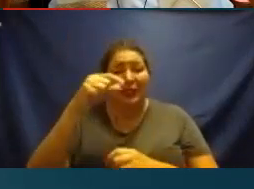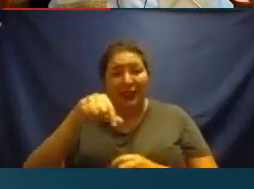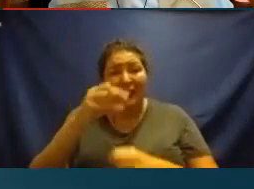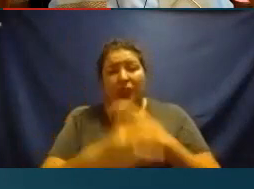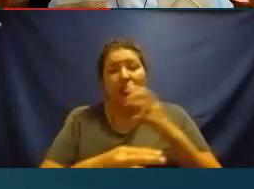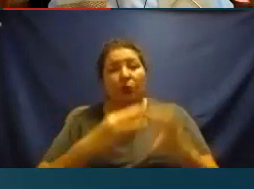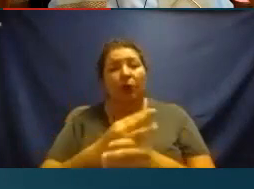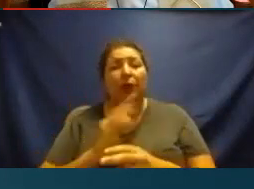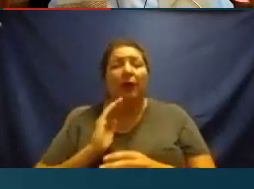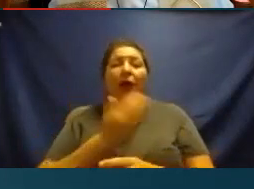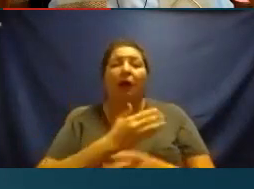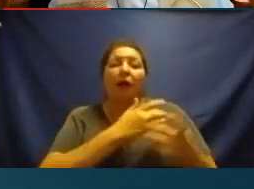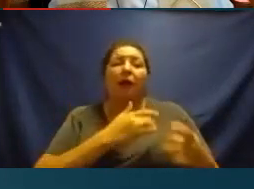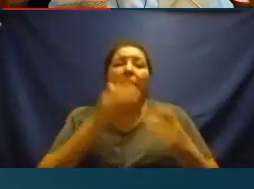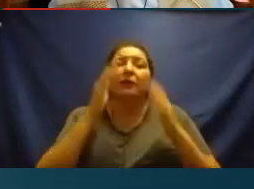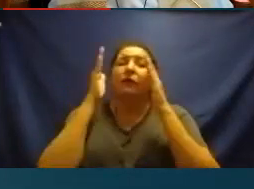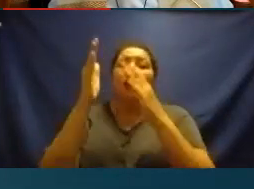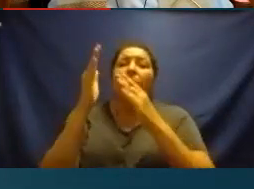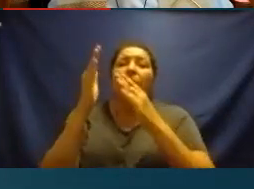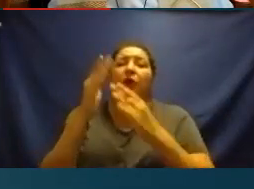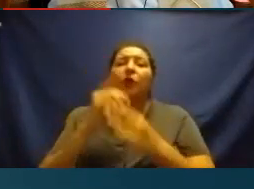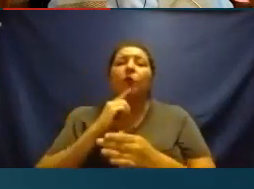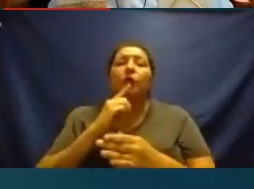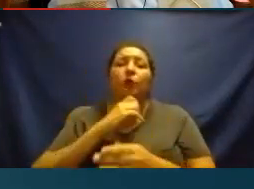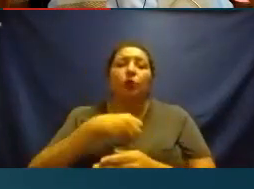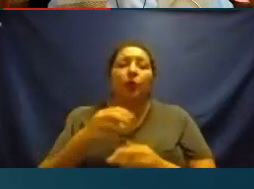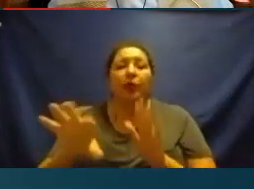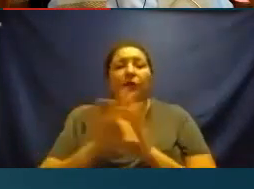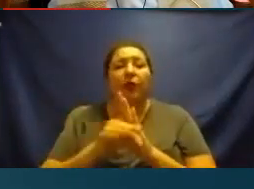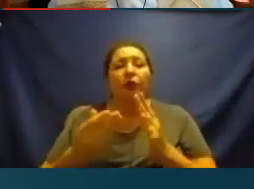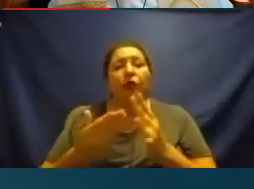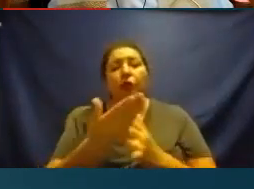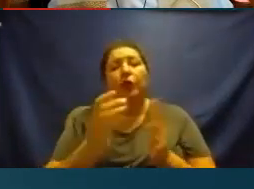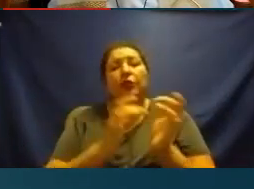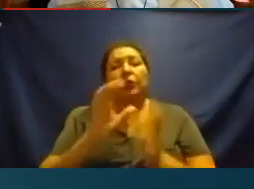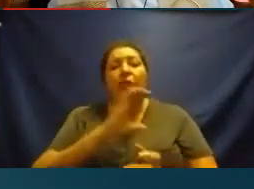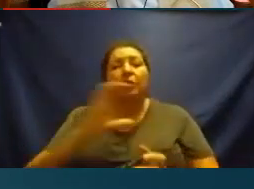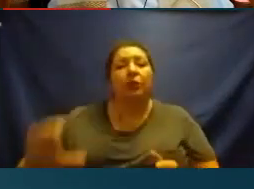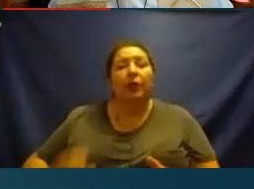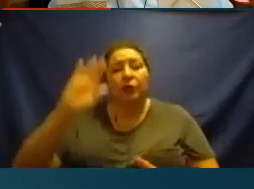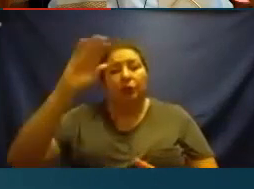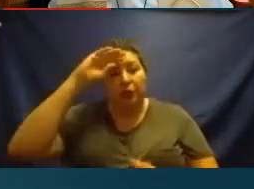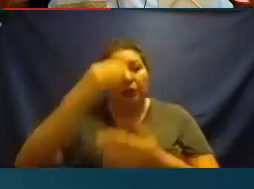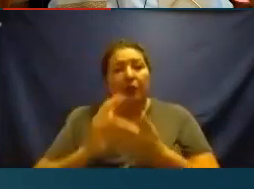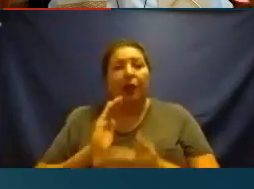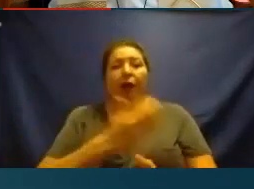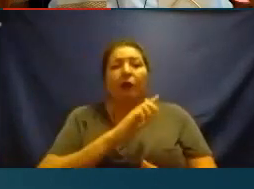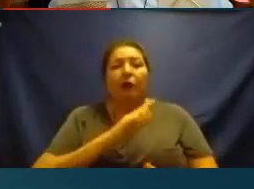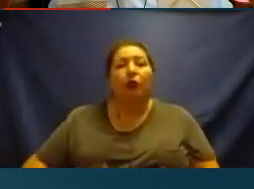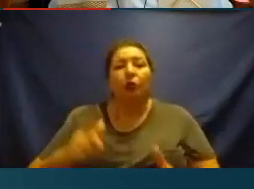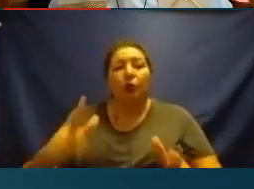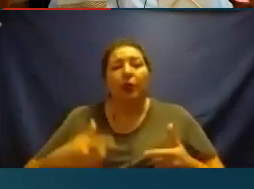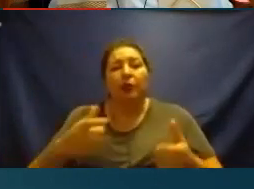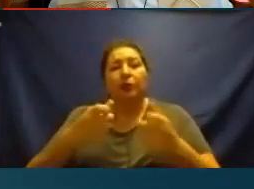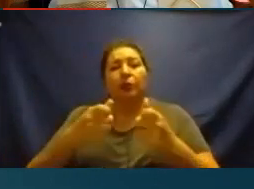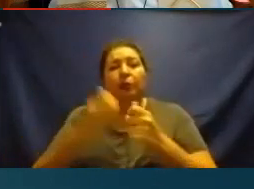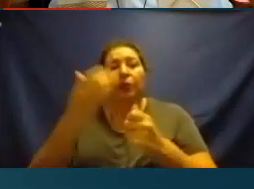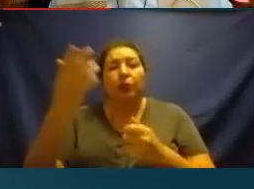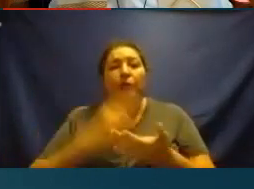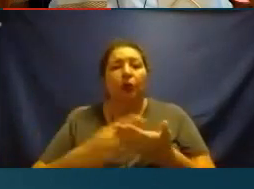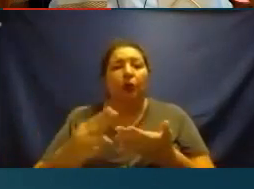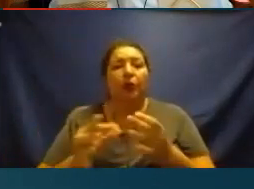true joys are found. Through Jesus Christ, your Son, our Lord, who lives and reigns with you in the Holy Spirit,